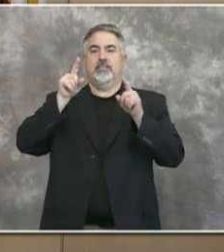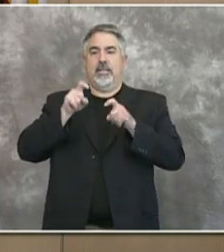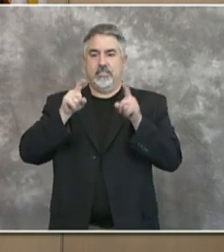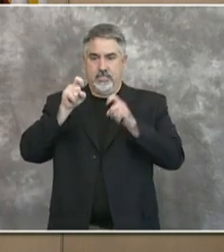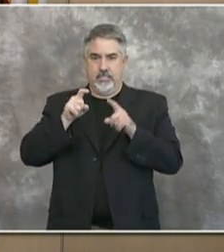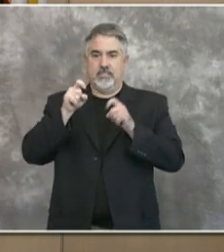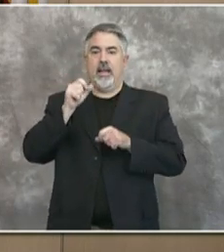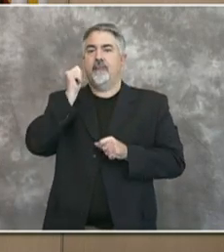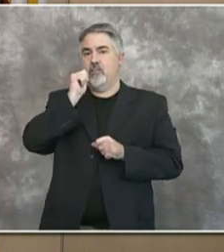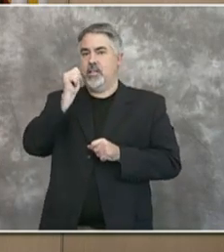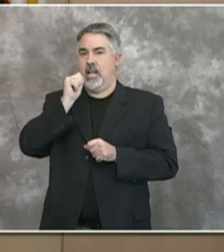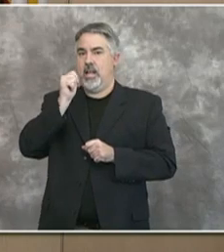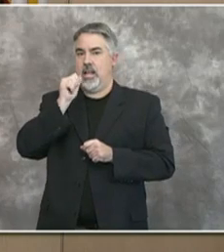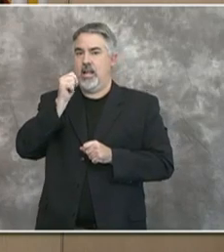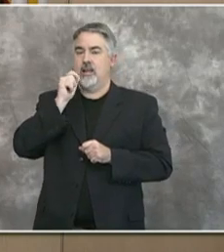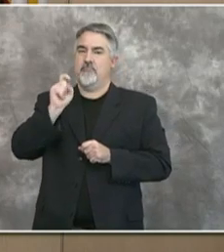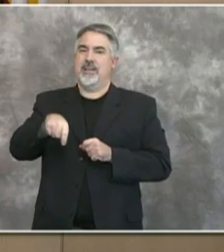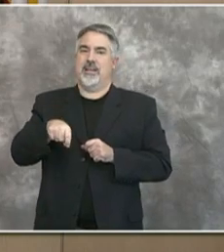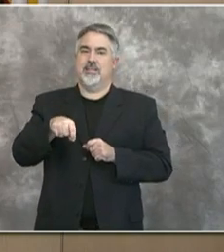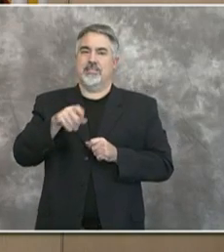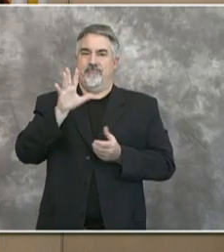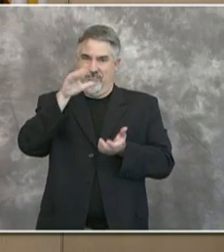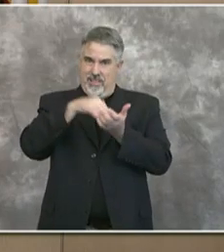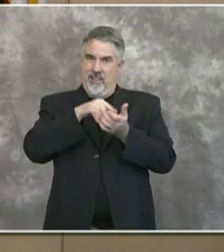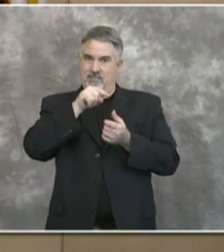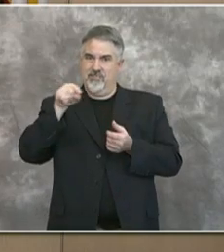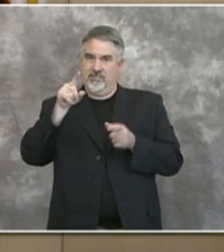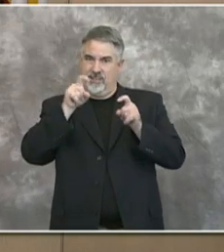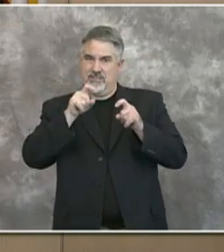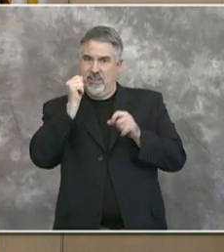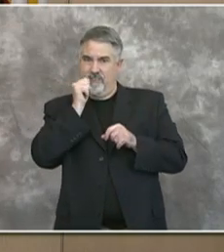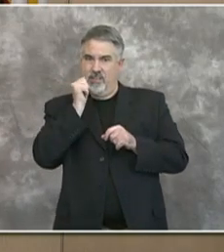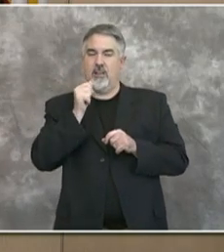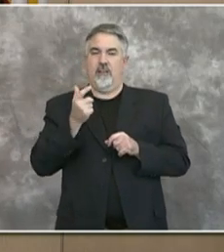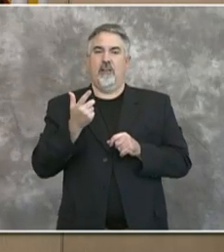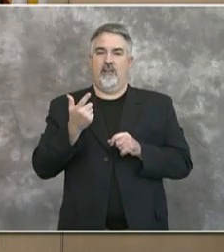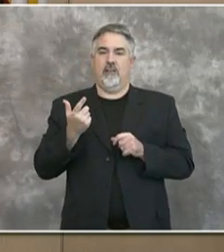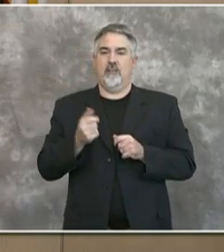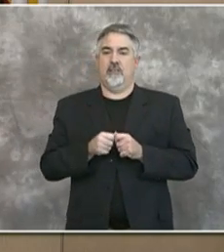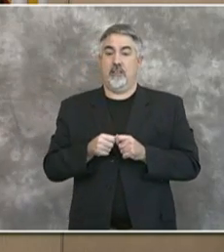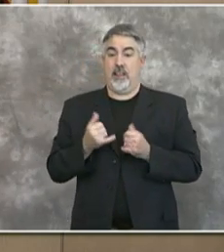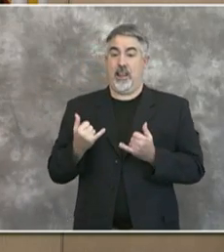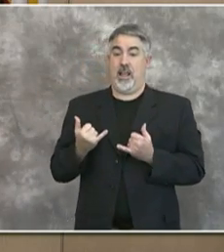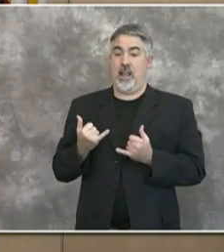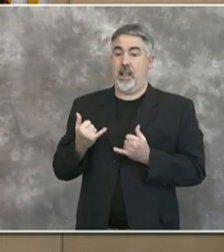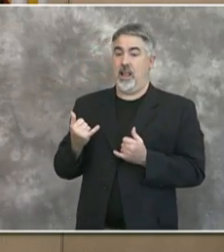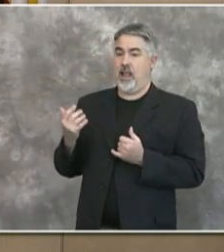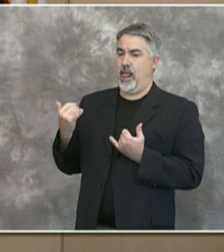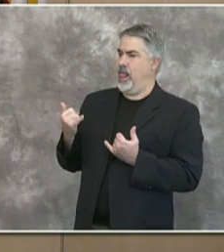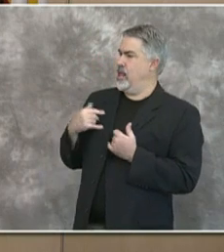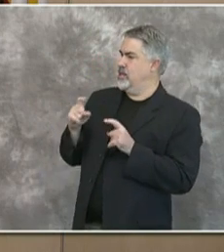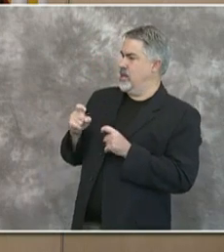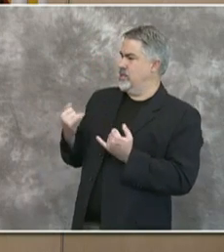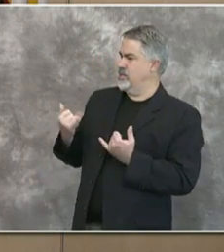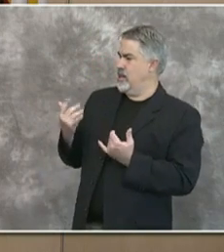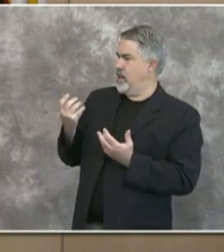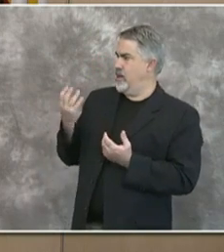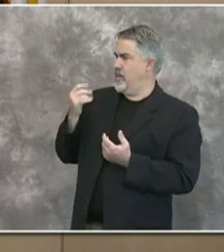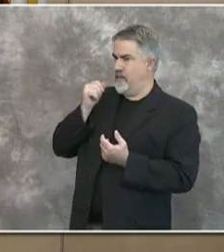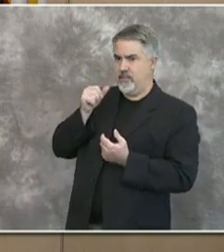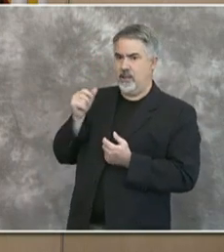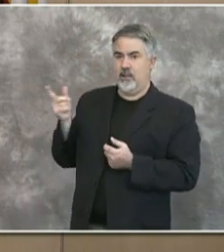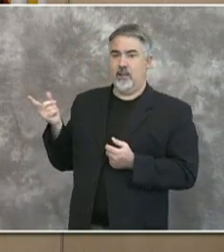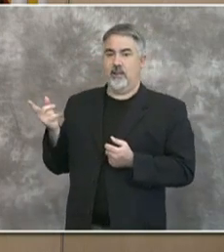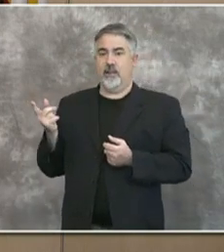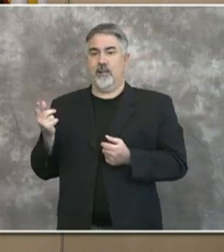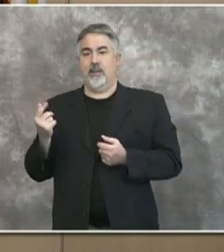charges of our task force, to look at, number one, what is our current capacity? And again, we are thankful to